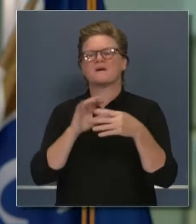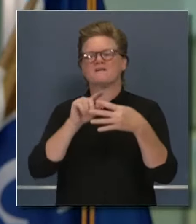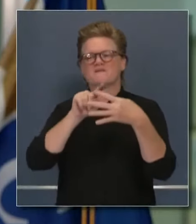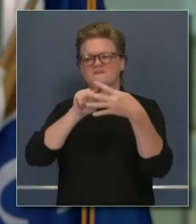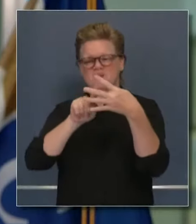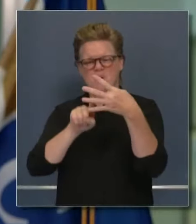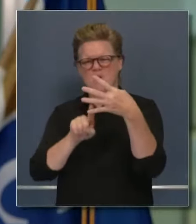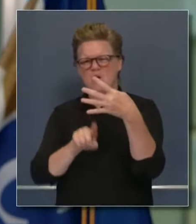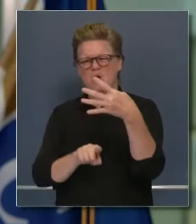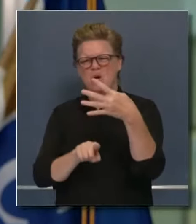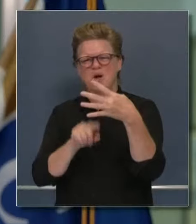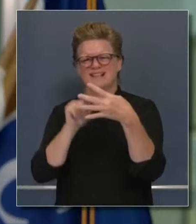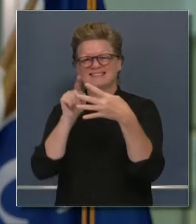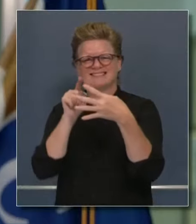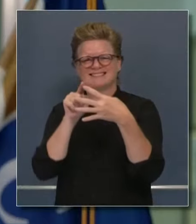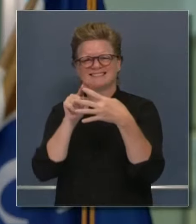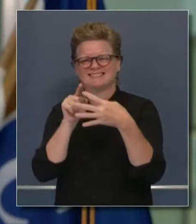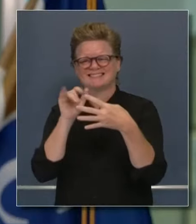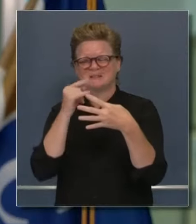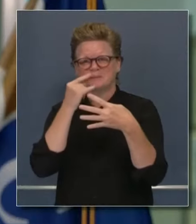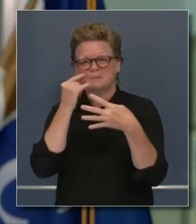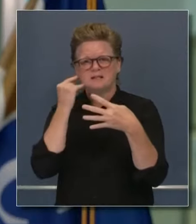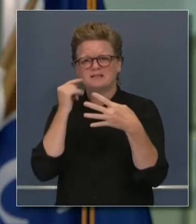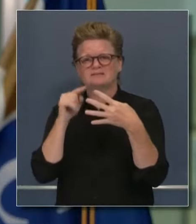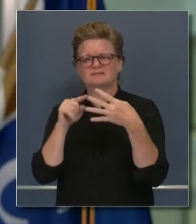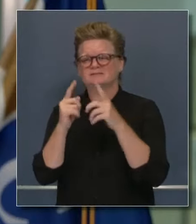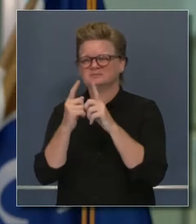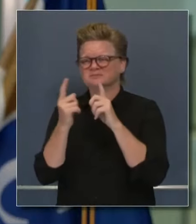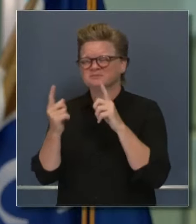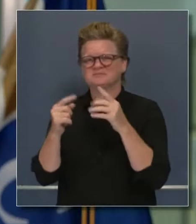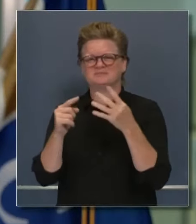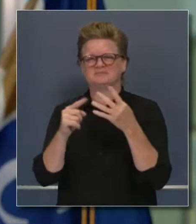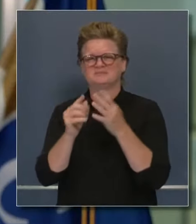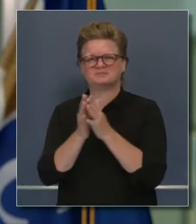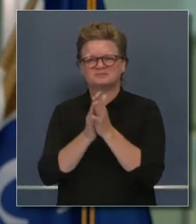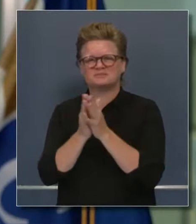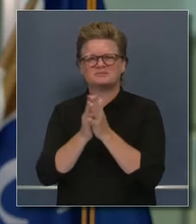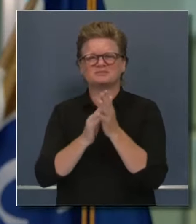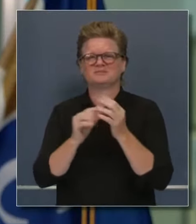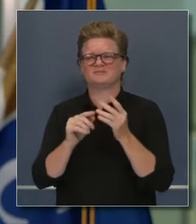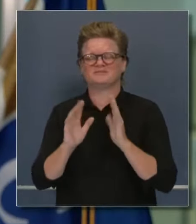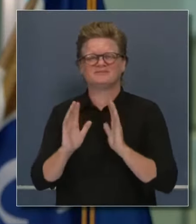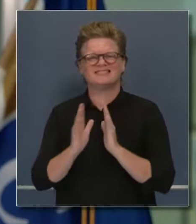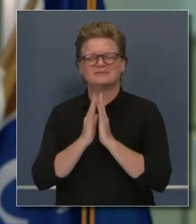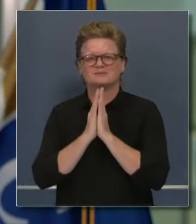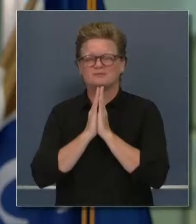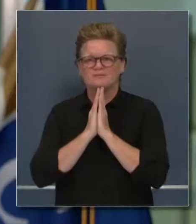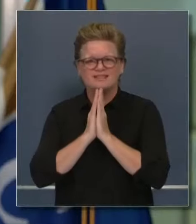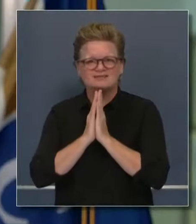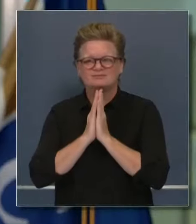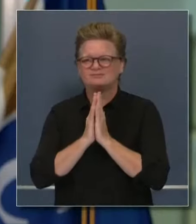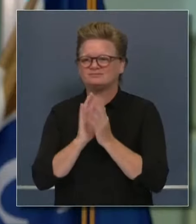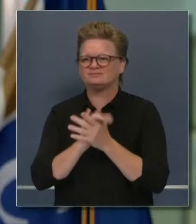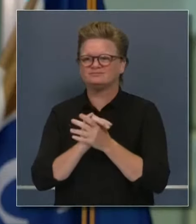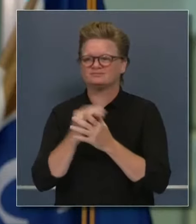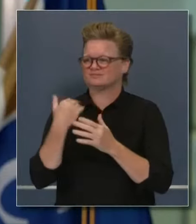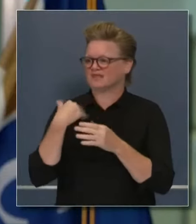spread of this disease that we can advance. And so I cannot impress upon people more, particularly coming out of Labor Day weekend, and the